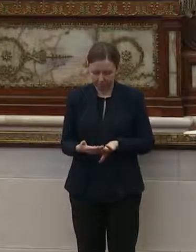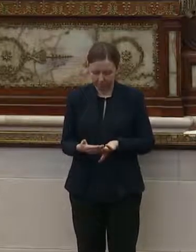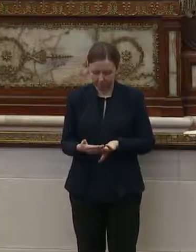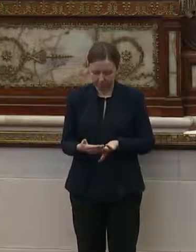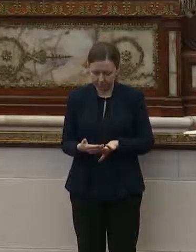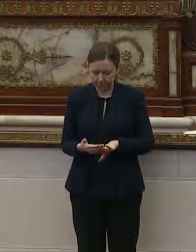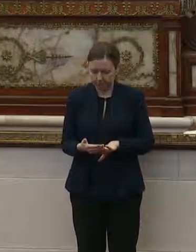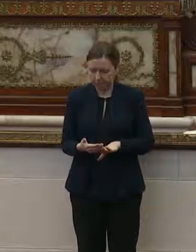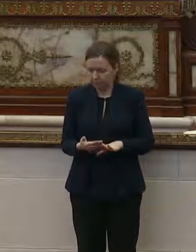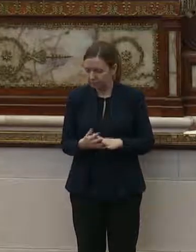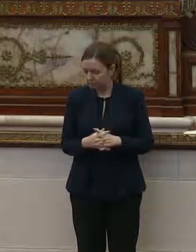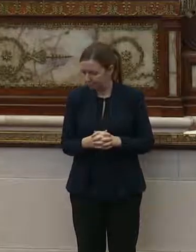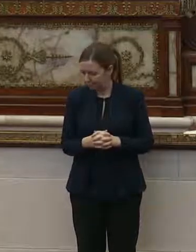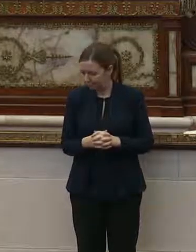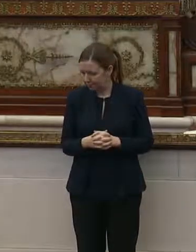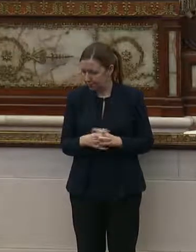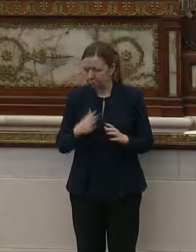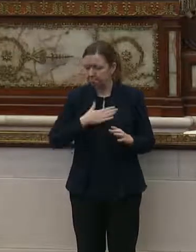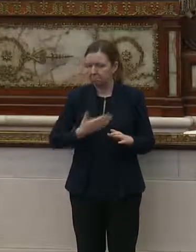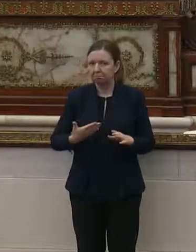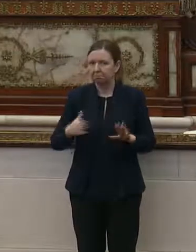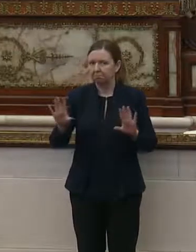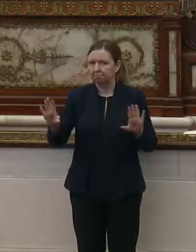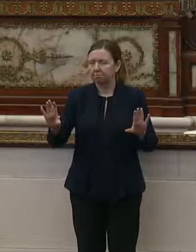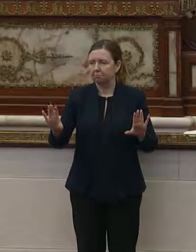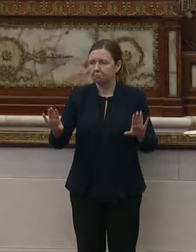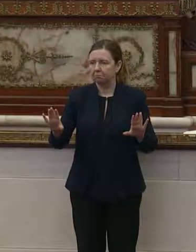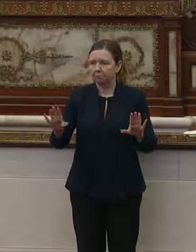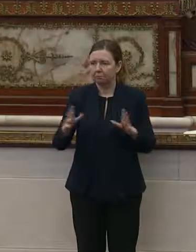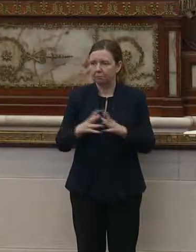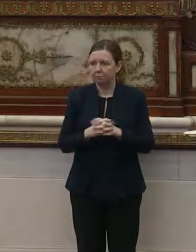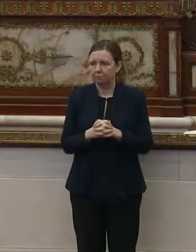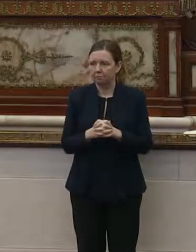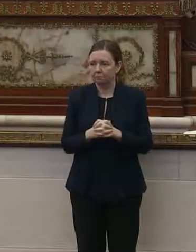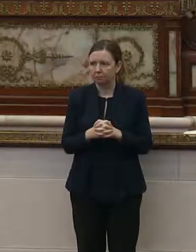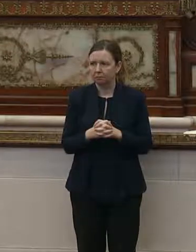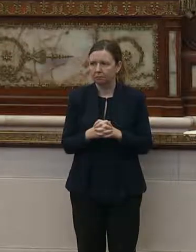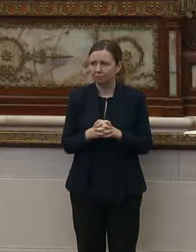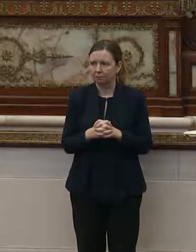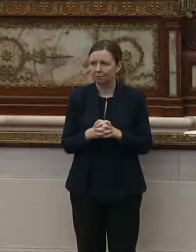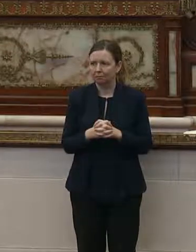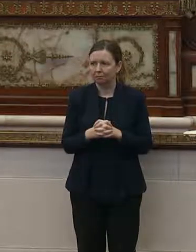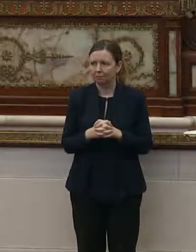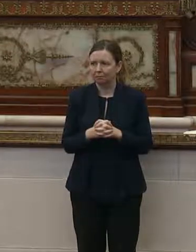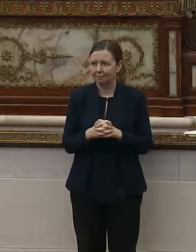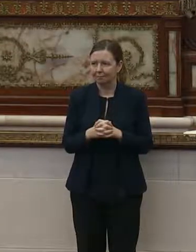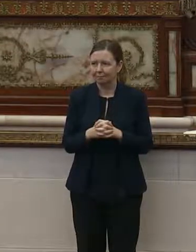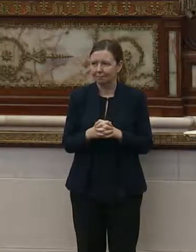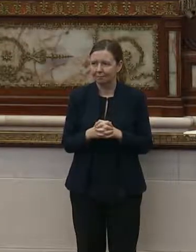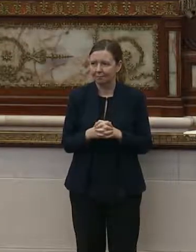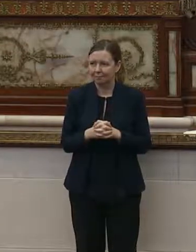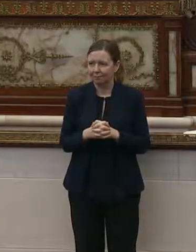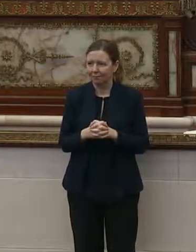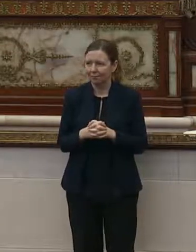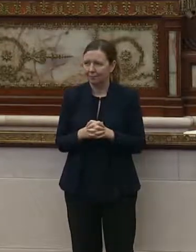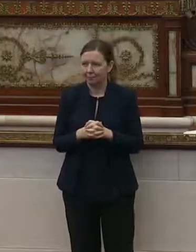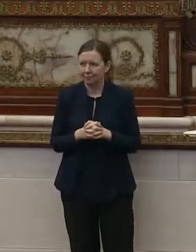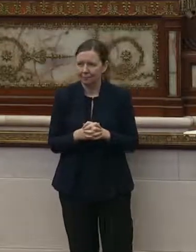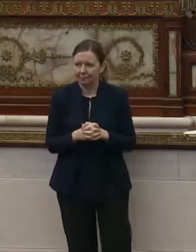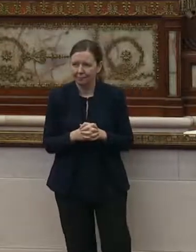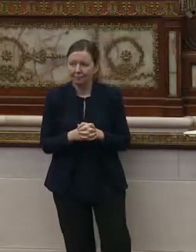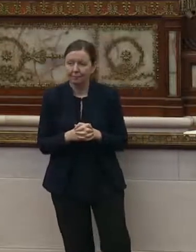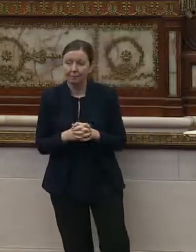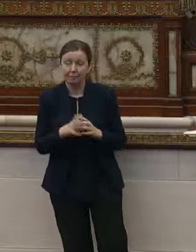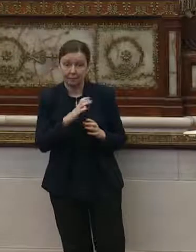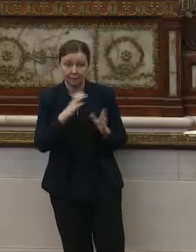Councilman? I'll concede back to Madam Okay. Gilman. Thank you. Very good. Thank you. Thank you.